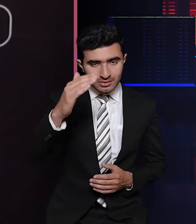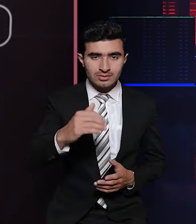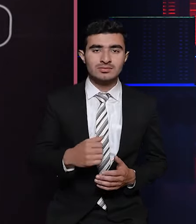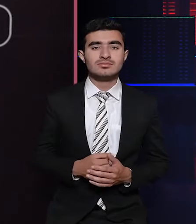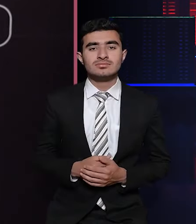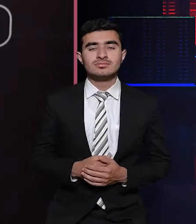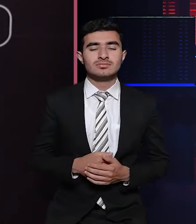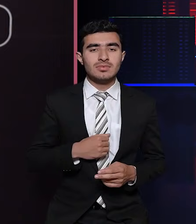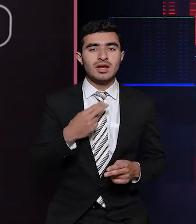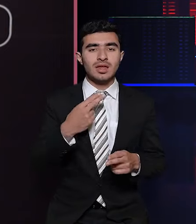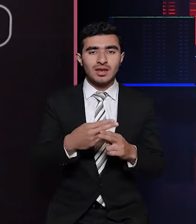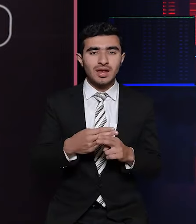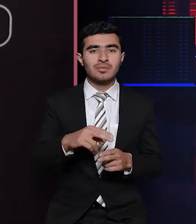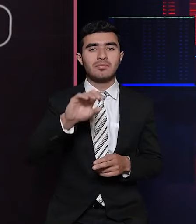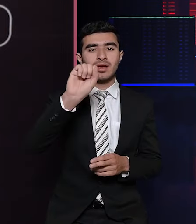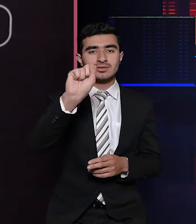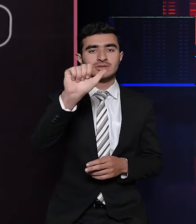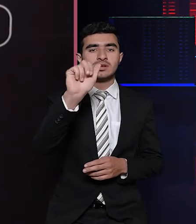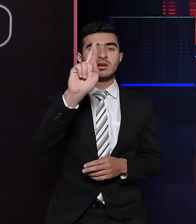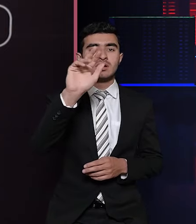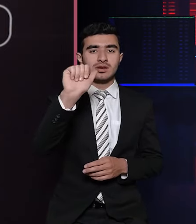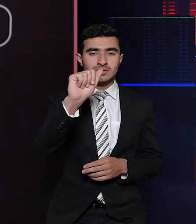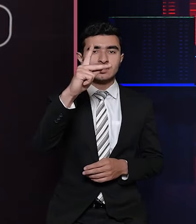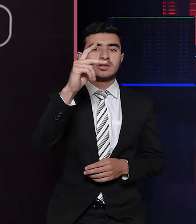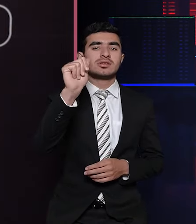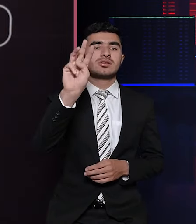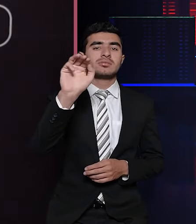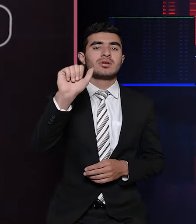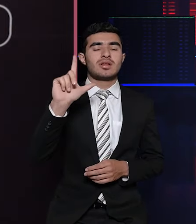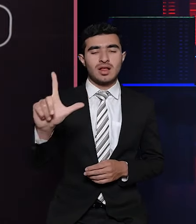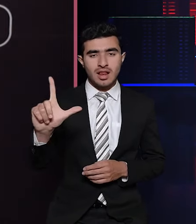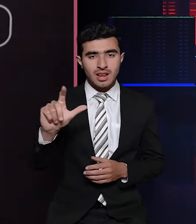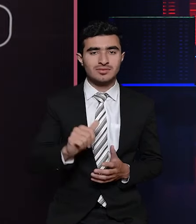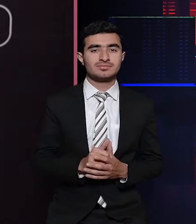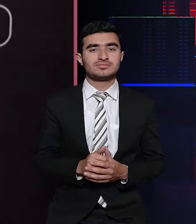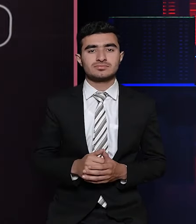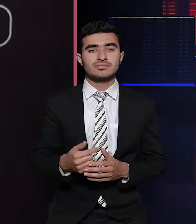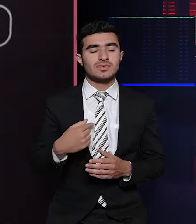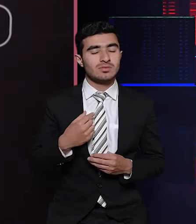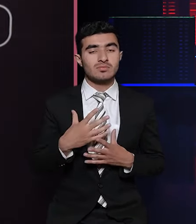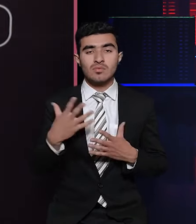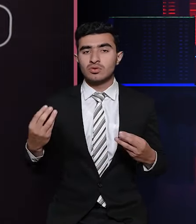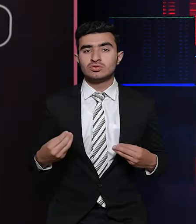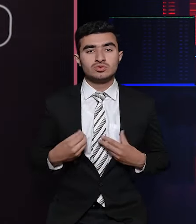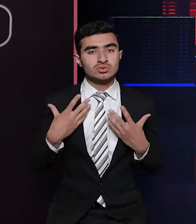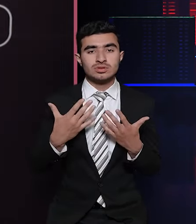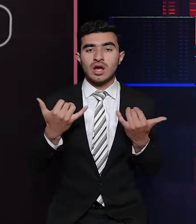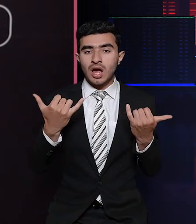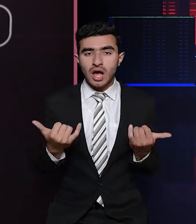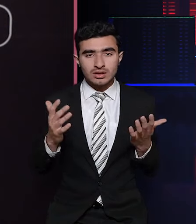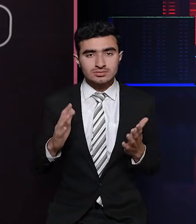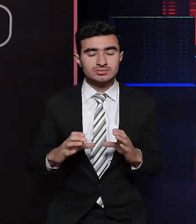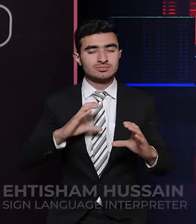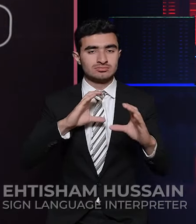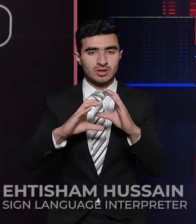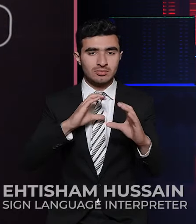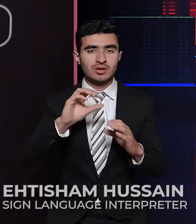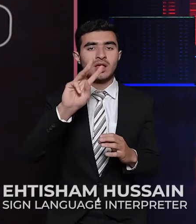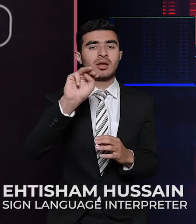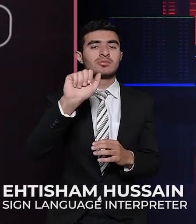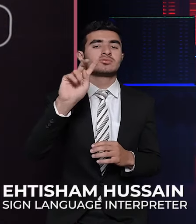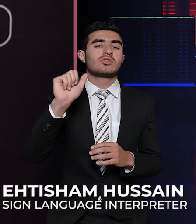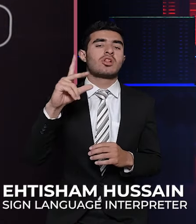Assalamu alaikum. My name is Sara Kamal, and I'm really happy to be here today on MM